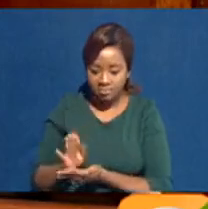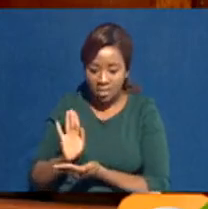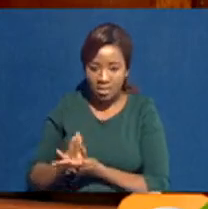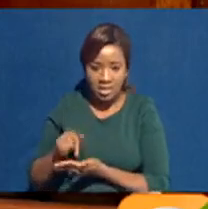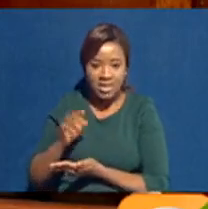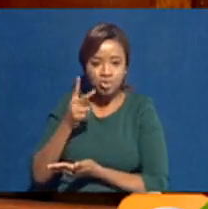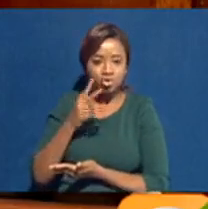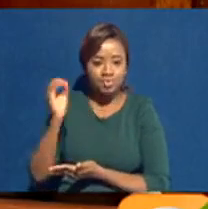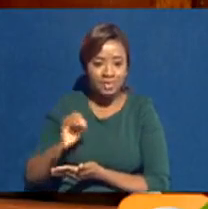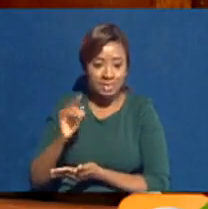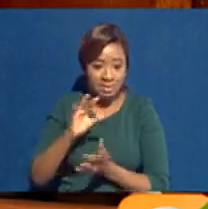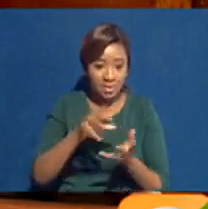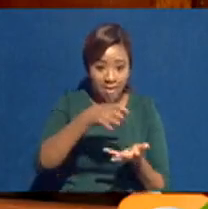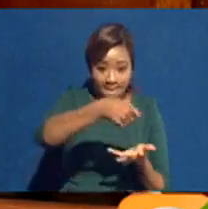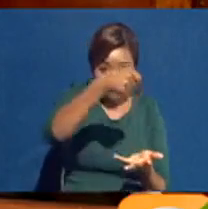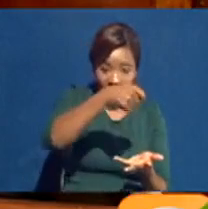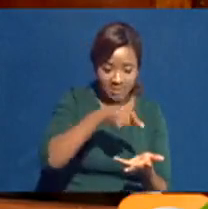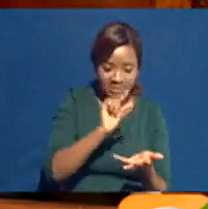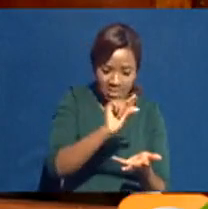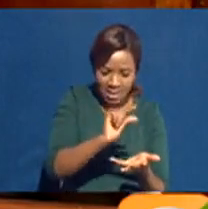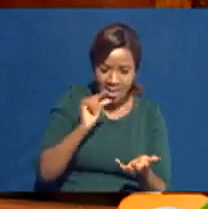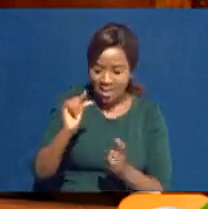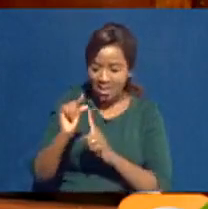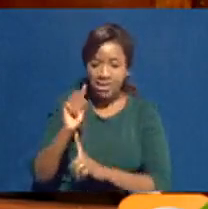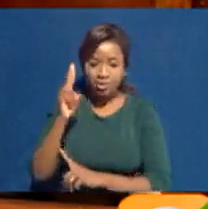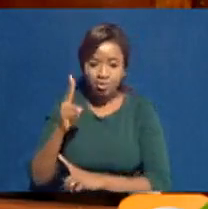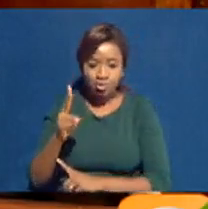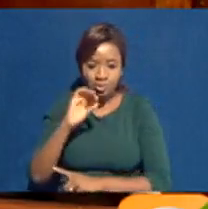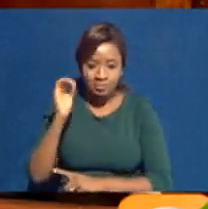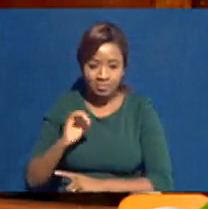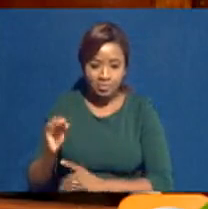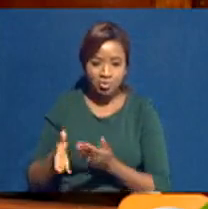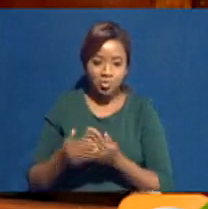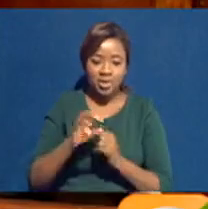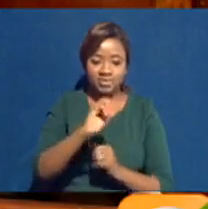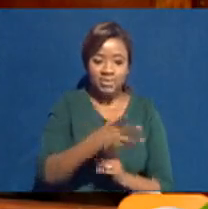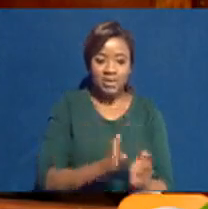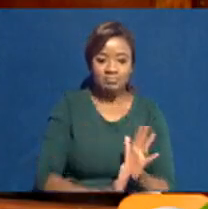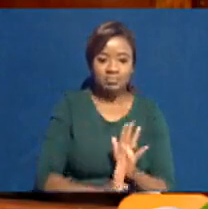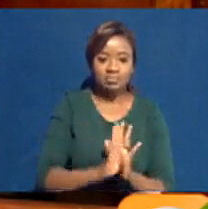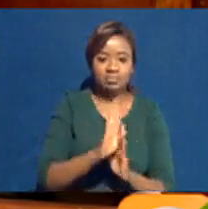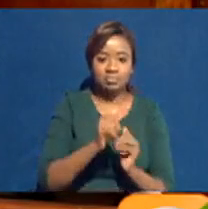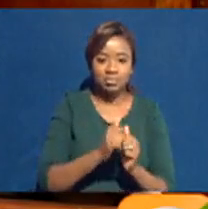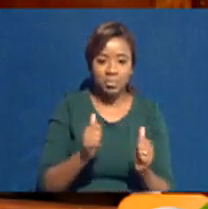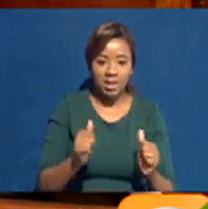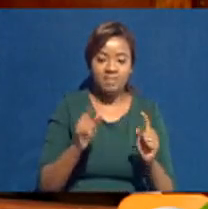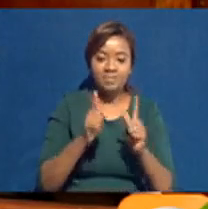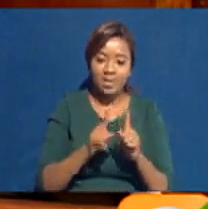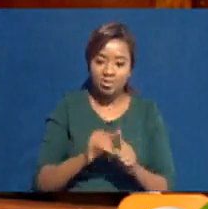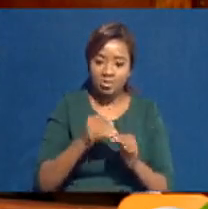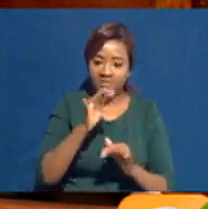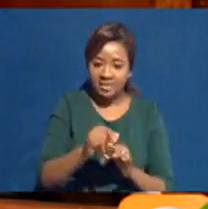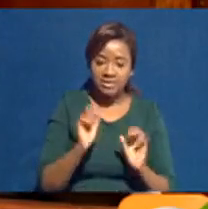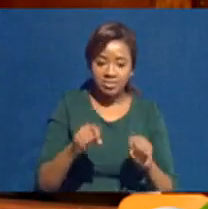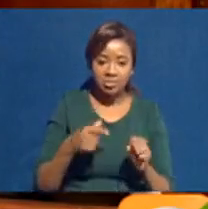our budget into slum upgrading and prevention. Then we can start talking about